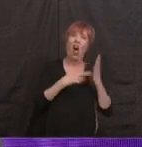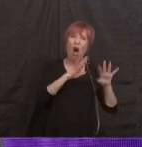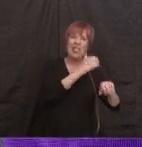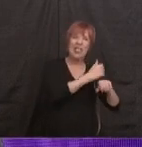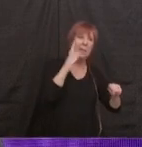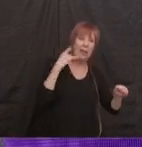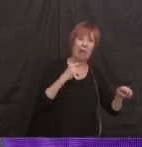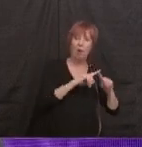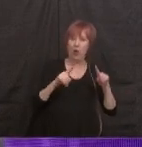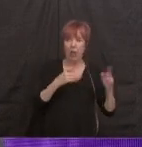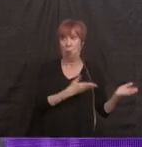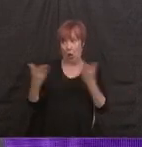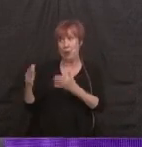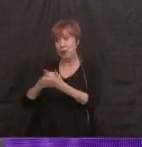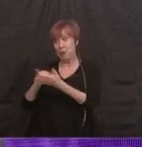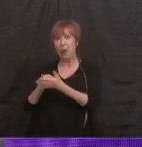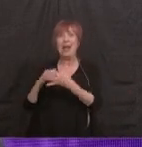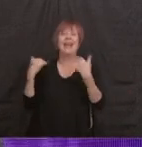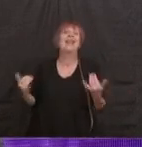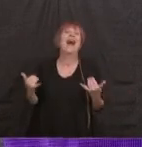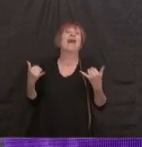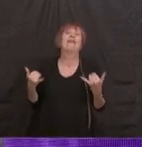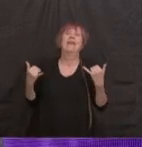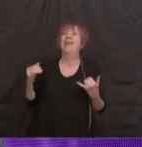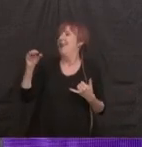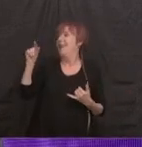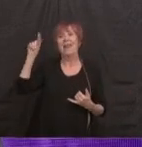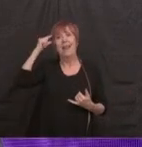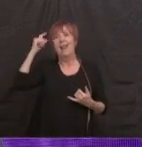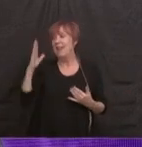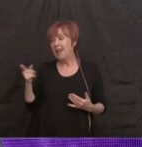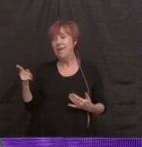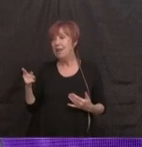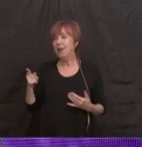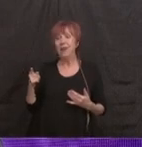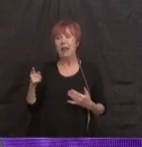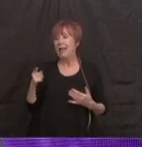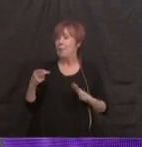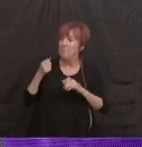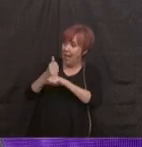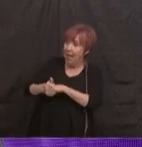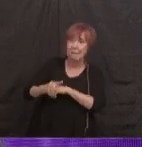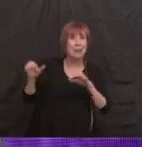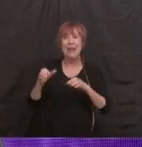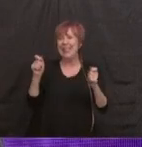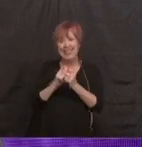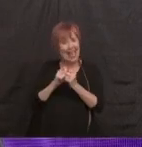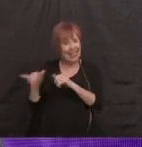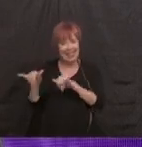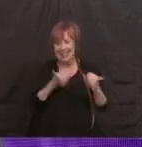crazily enough, the governor has been accused of doing exactly what I described in front of the legislature to someone